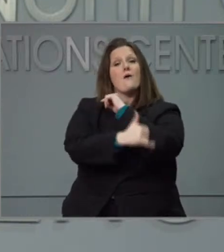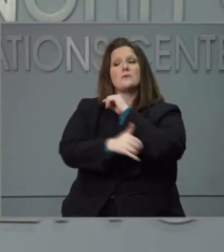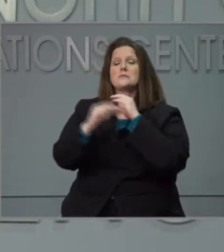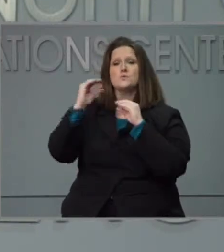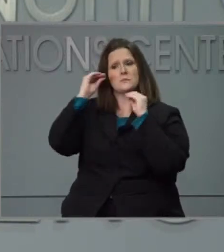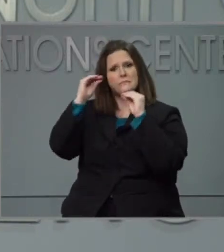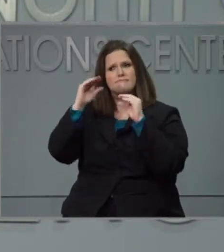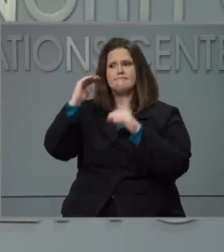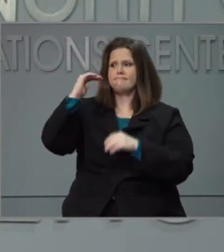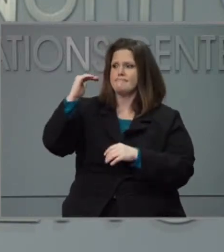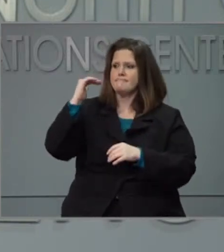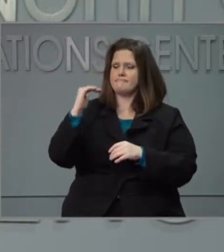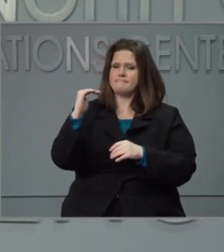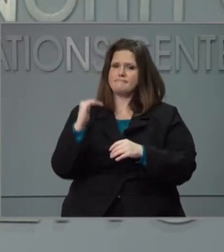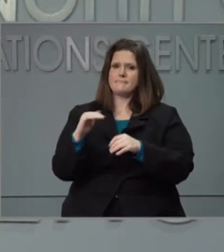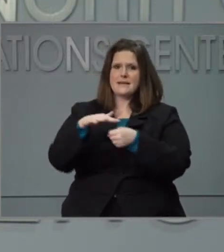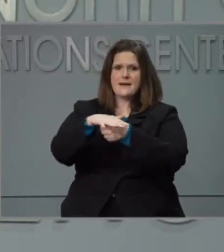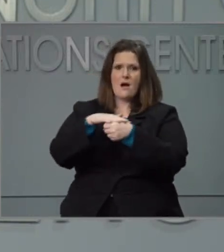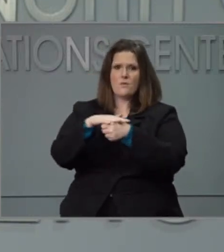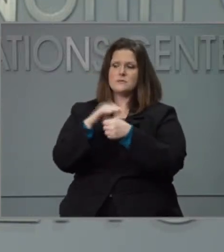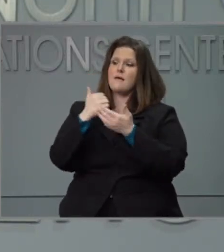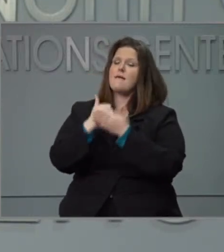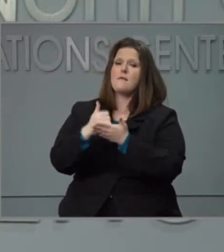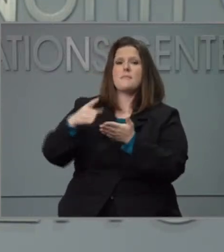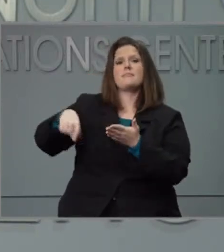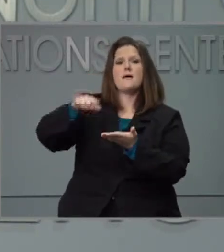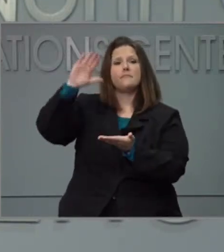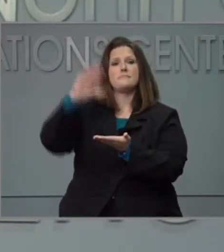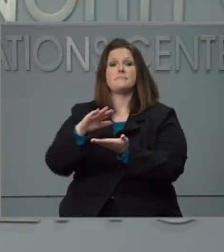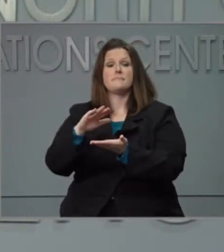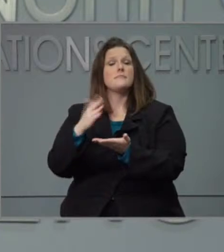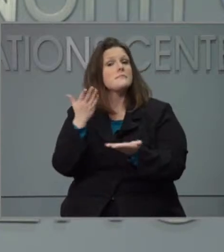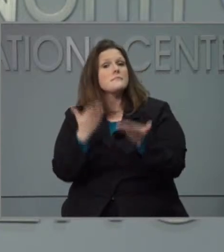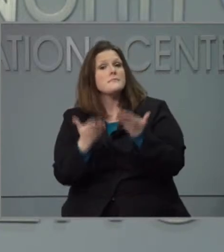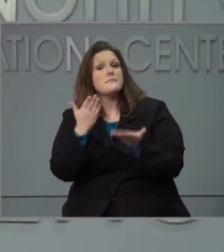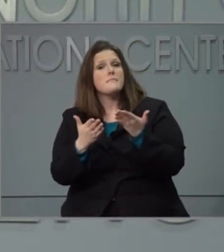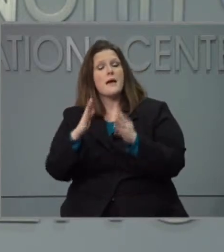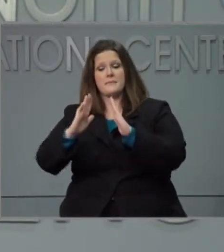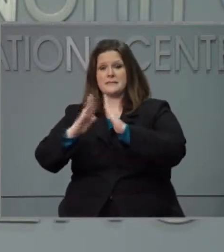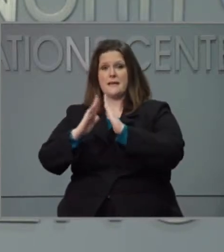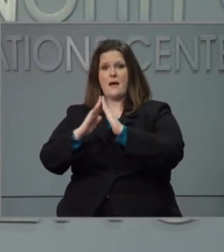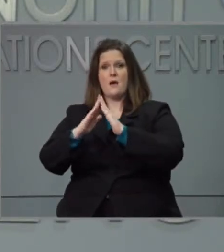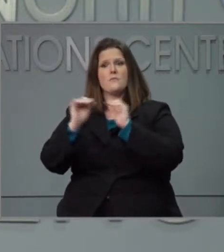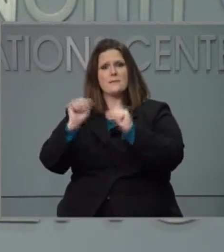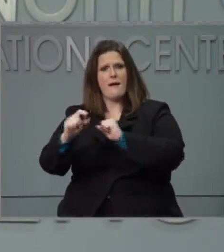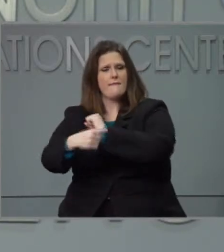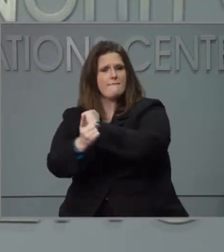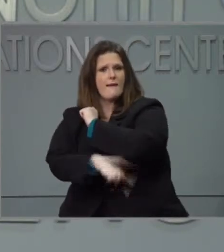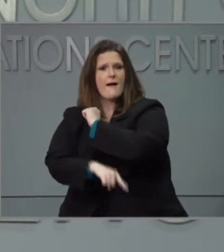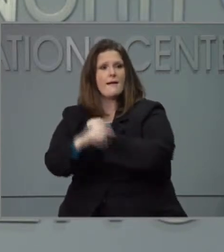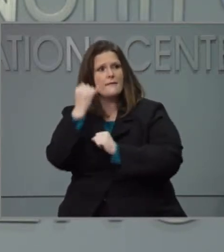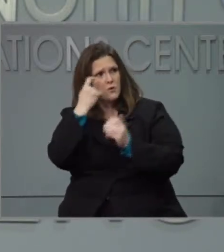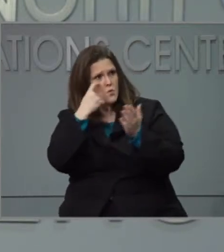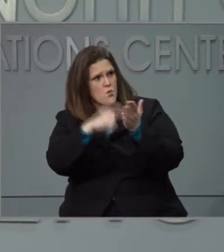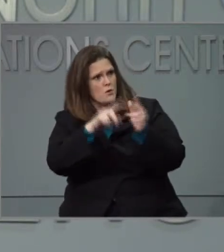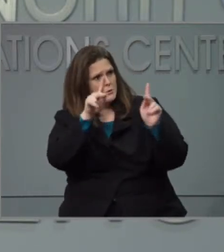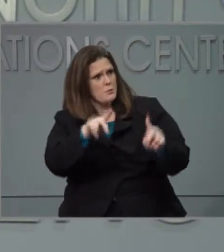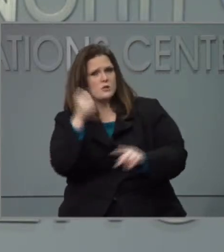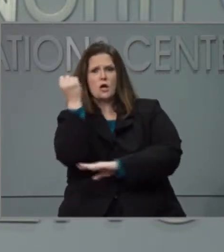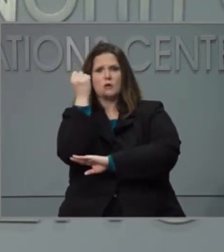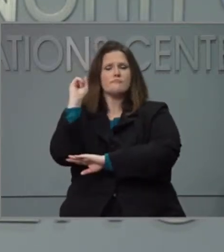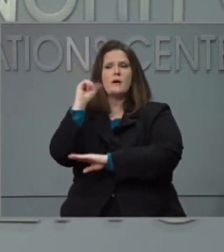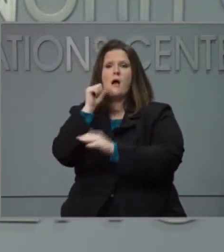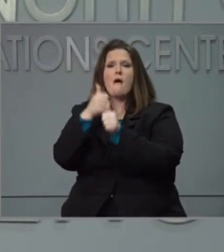to slow infections. These include using civil penalties or fines for violating safety rules. The letter